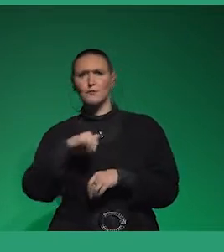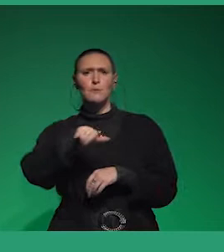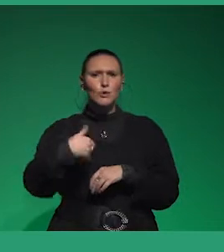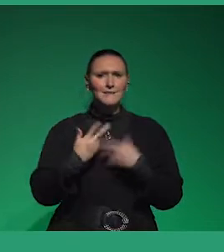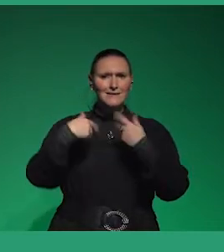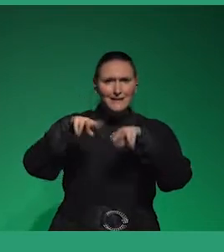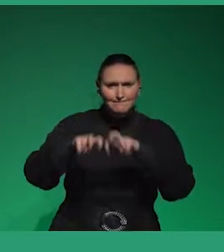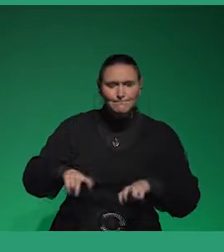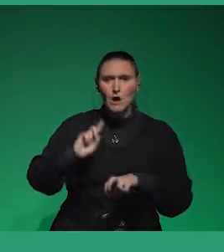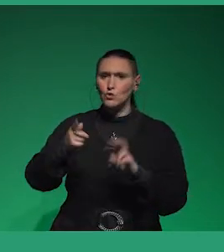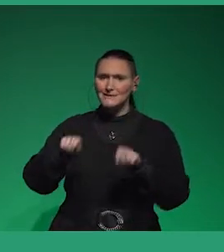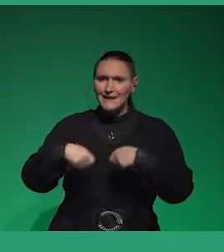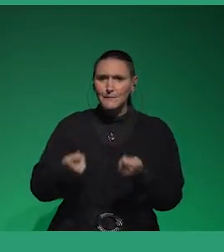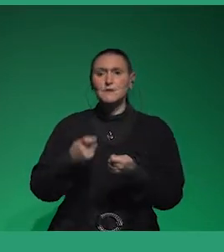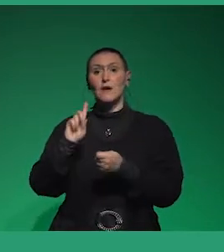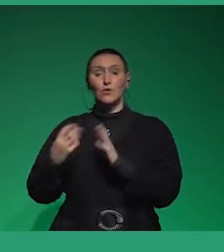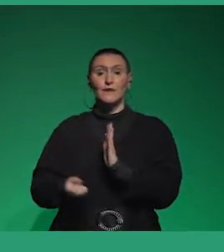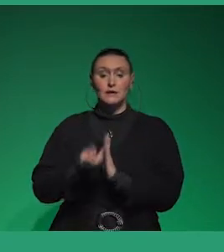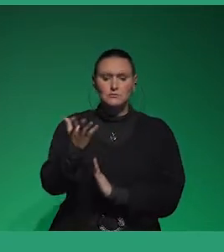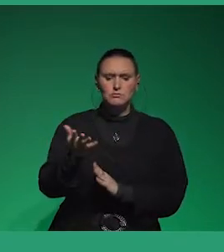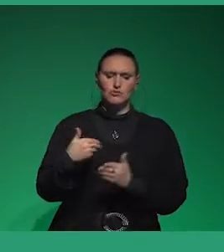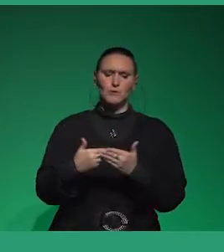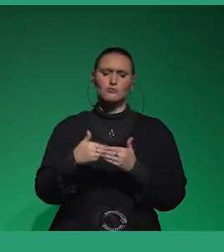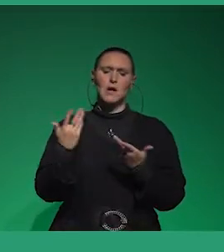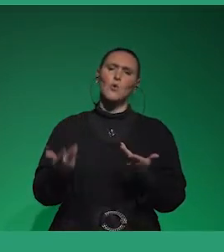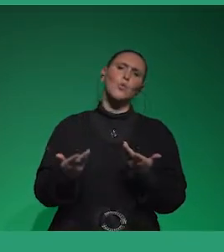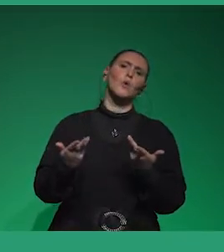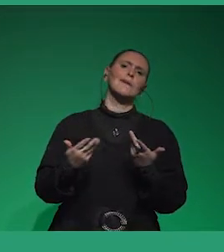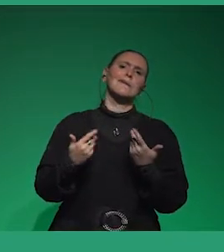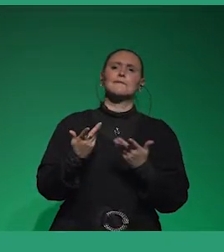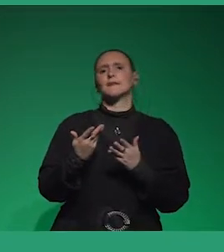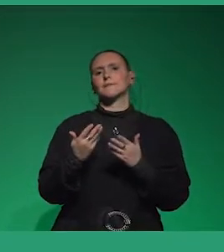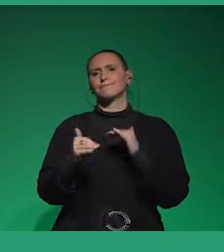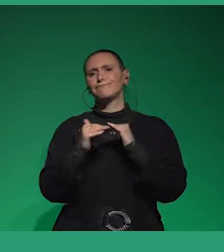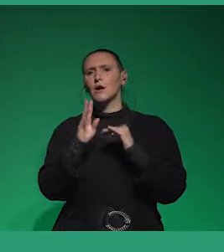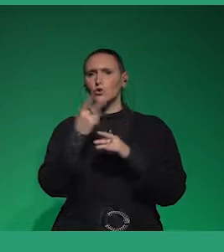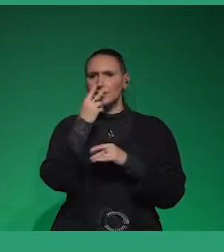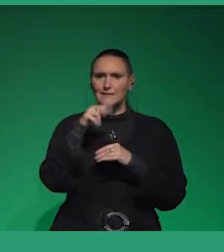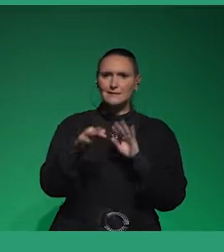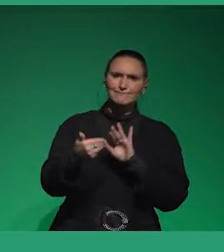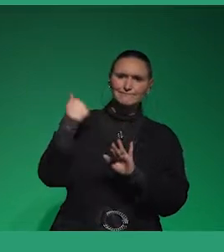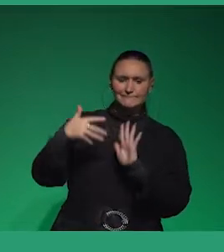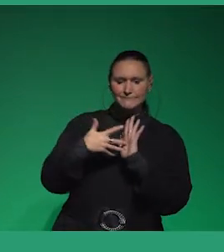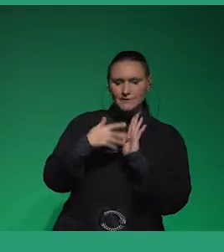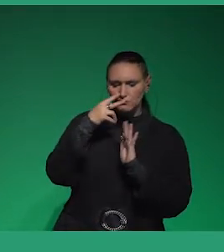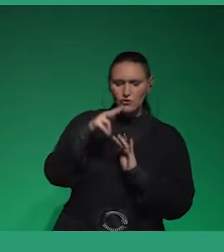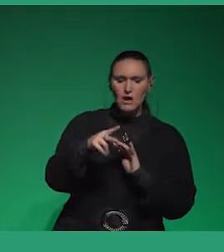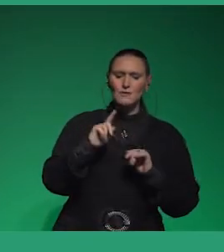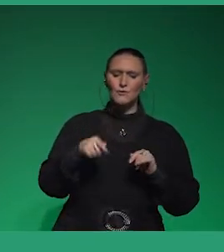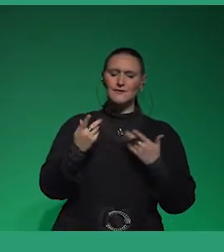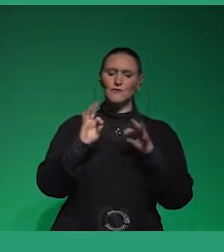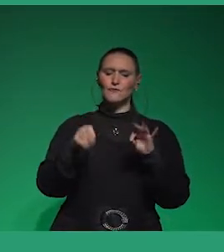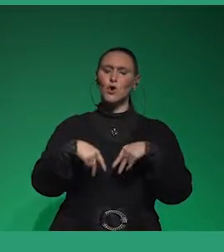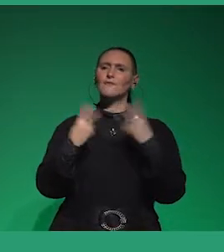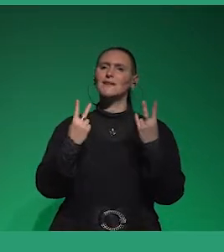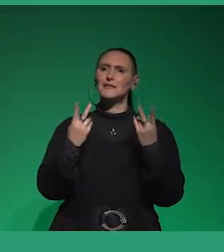So most of the paper is a peer review, and very happy also to introduce that the 80% of the publication